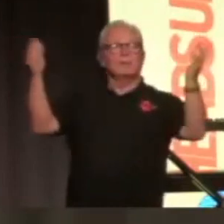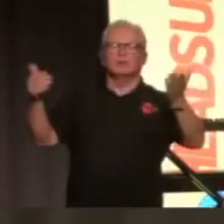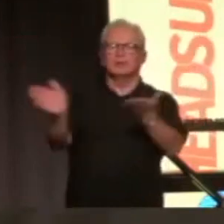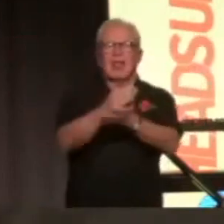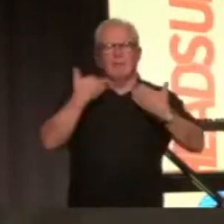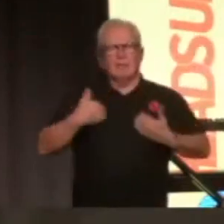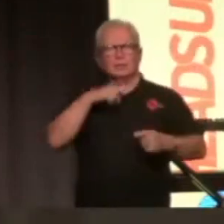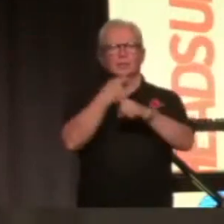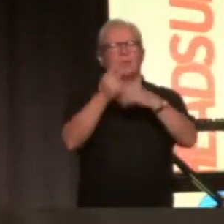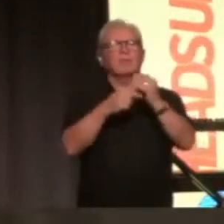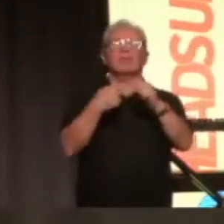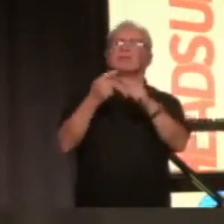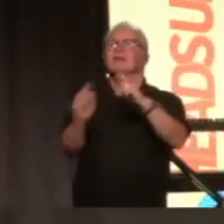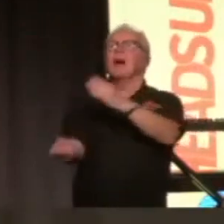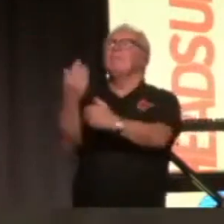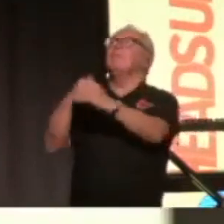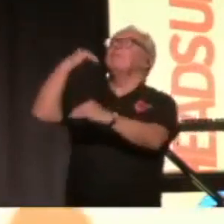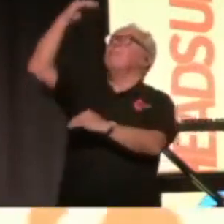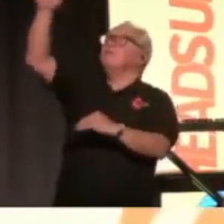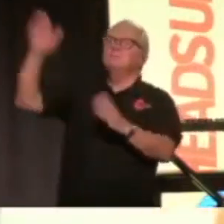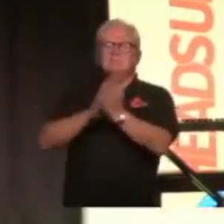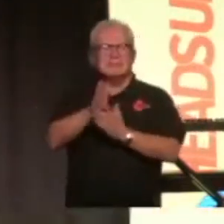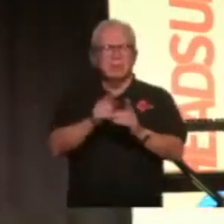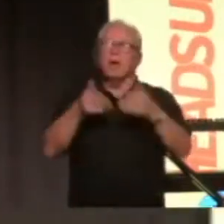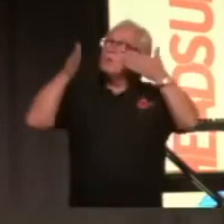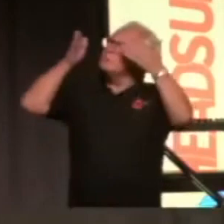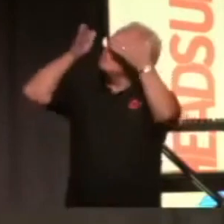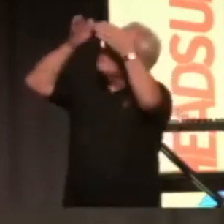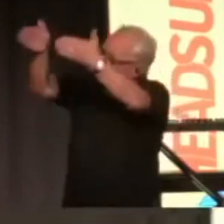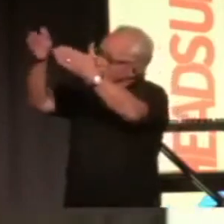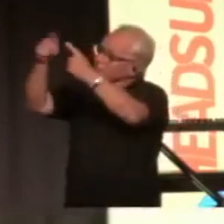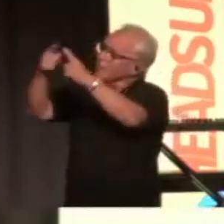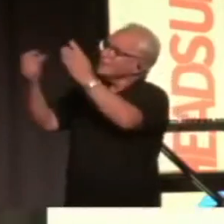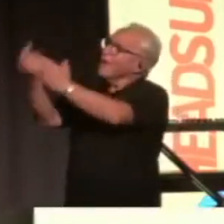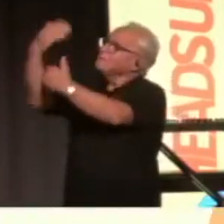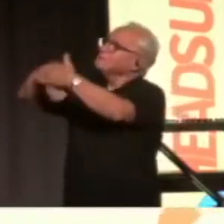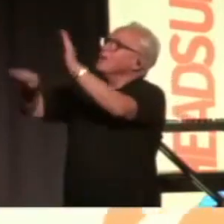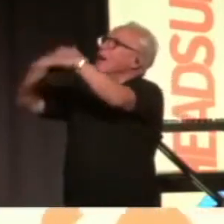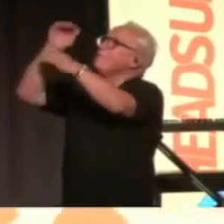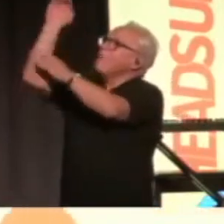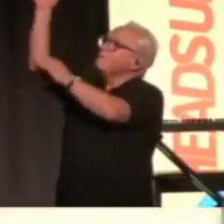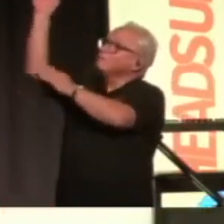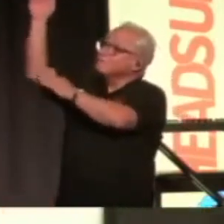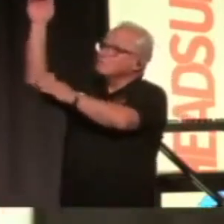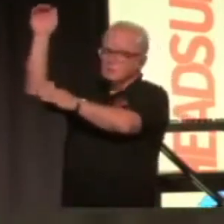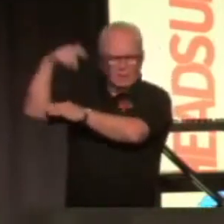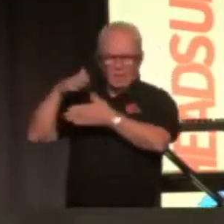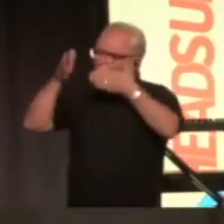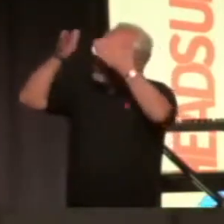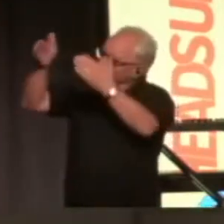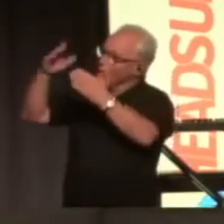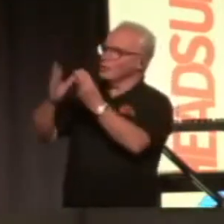Salvation speaks to things above. It means setting your attention on the things above, setting your attention on